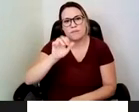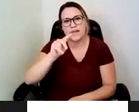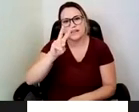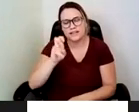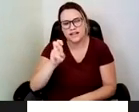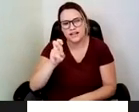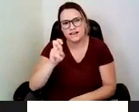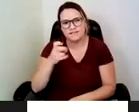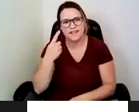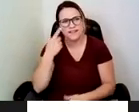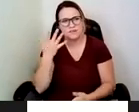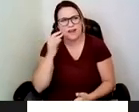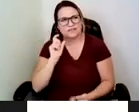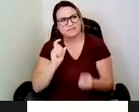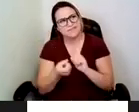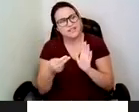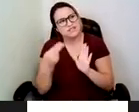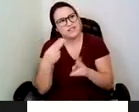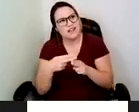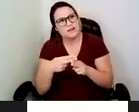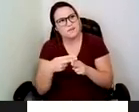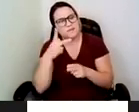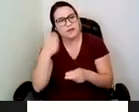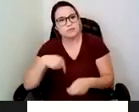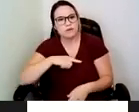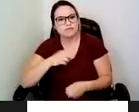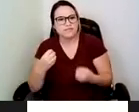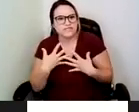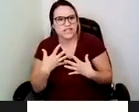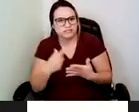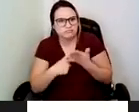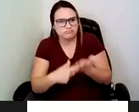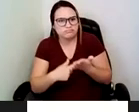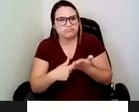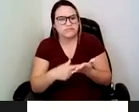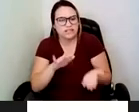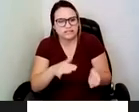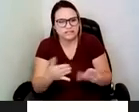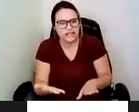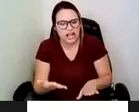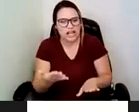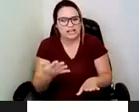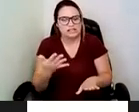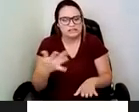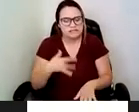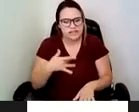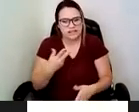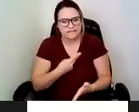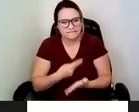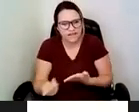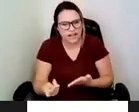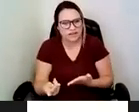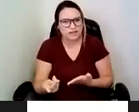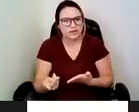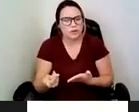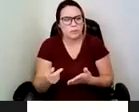your service? Because we're so afraid to talk about death. There's some feeling of failure. And when we come to